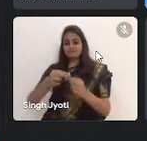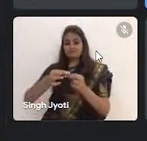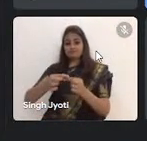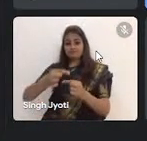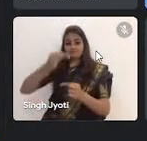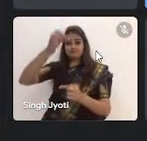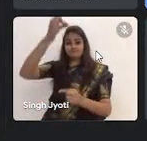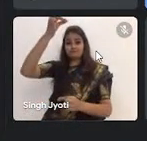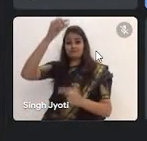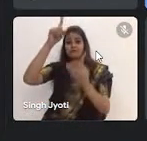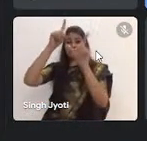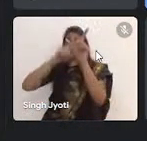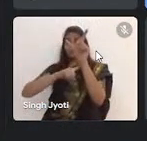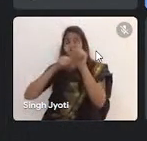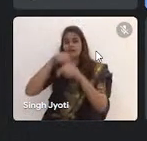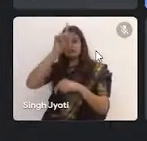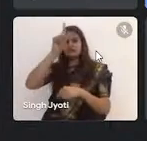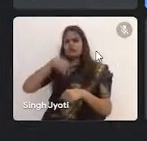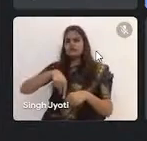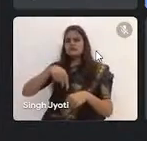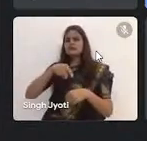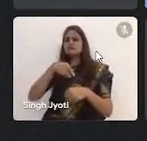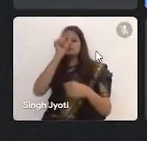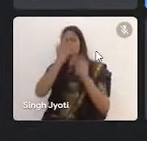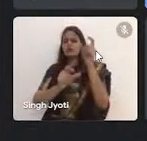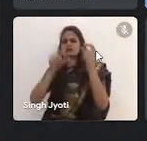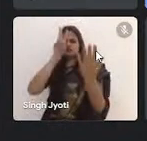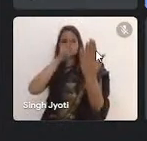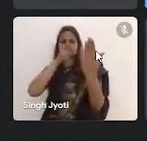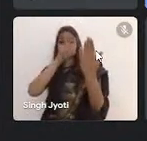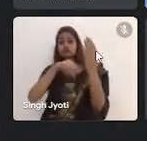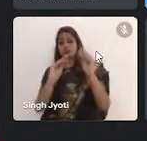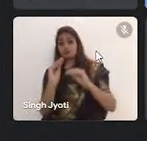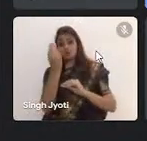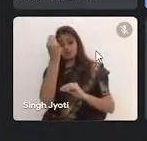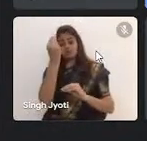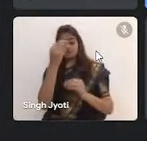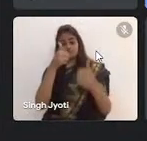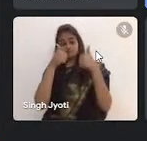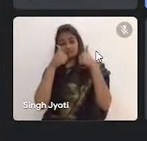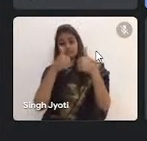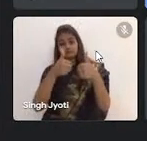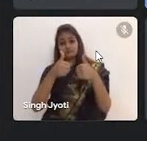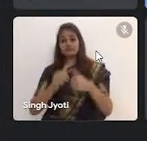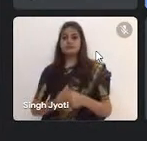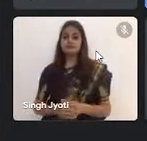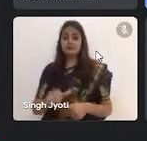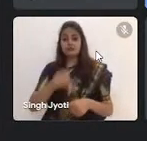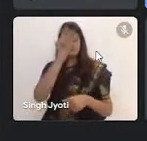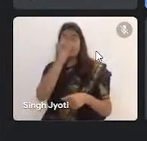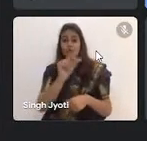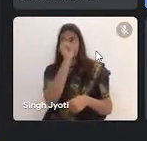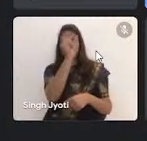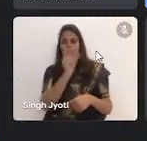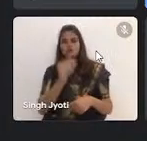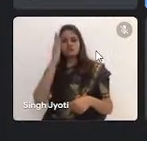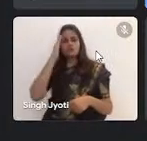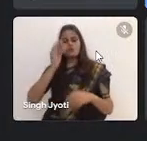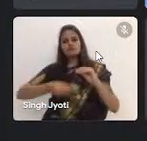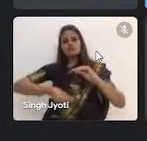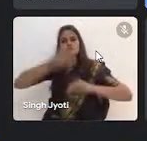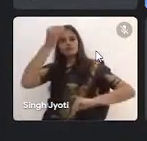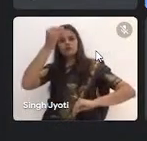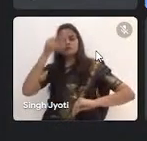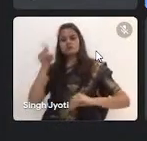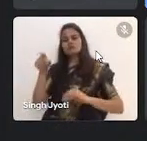right side. The upper right quadrant are those with large vocabulary scores and who consequently read